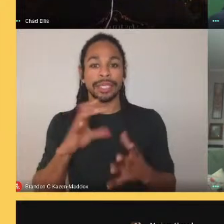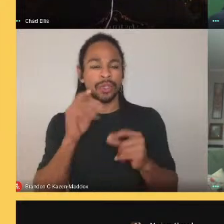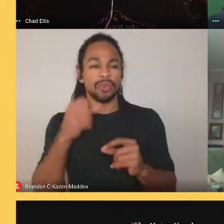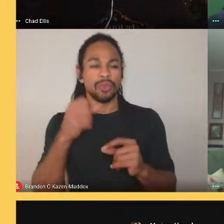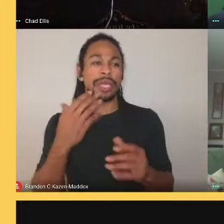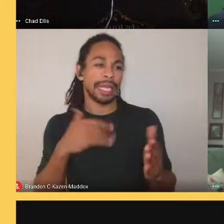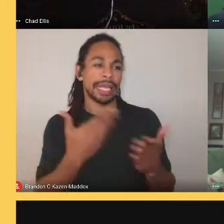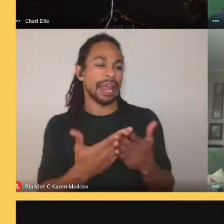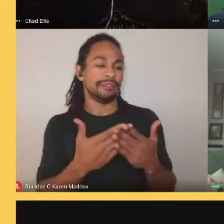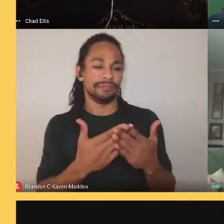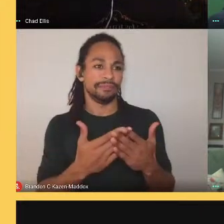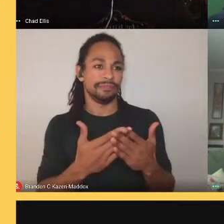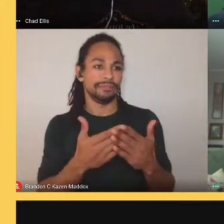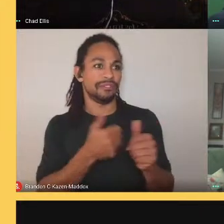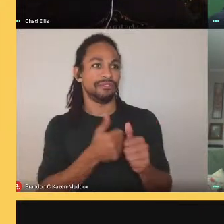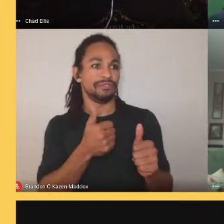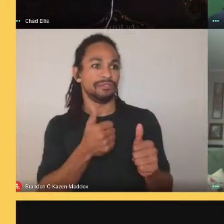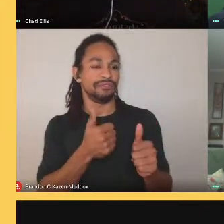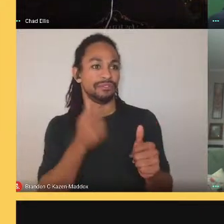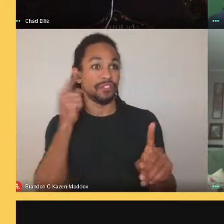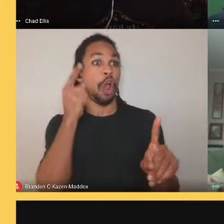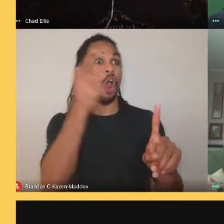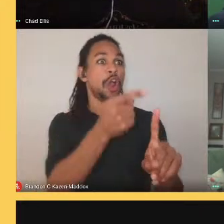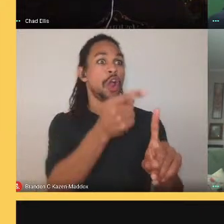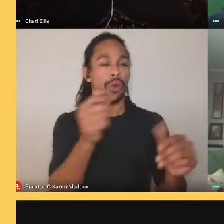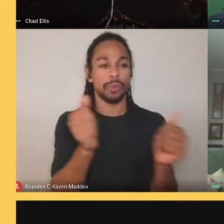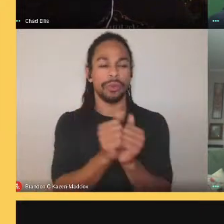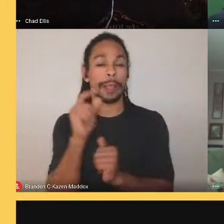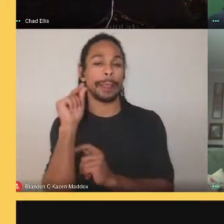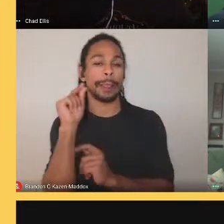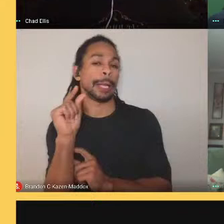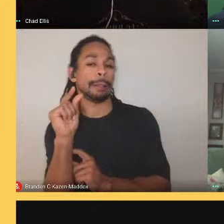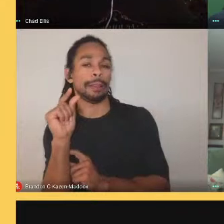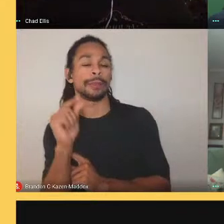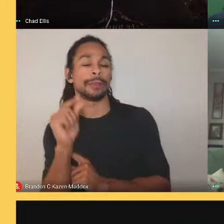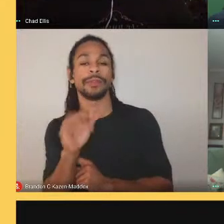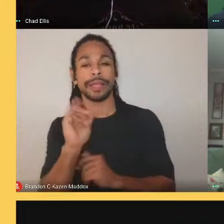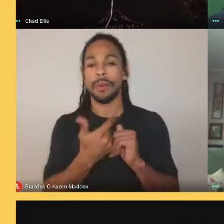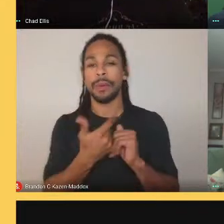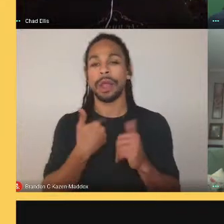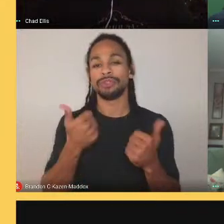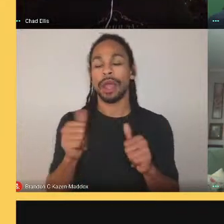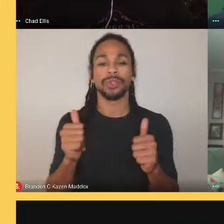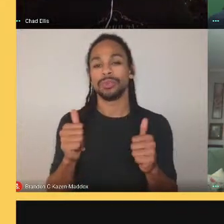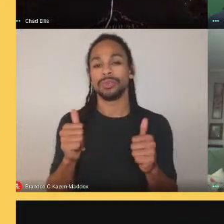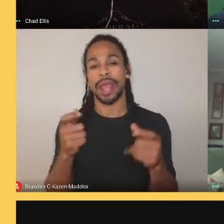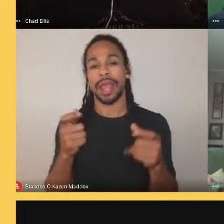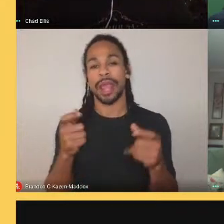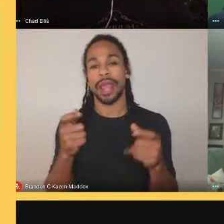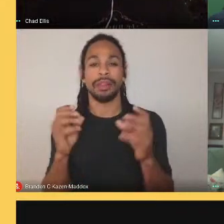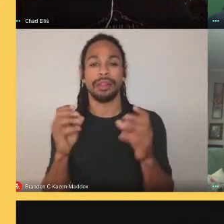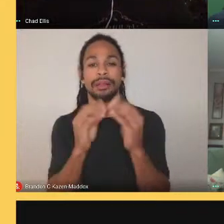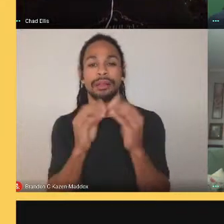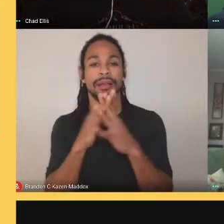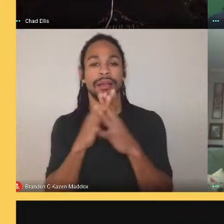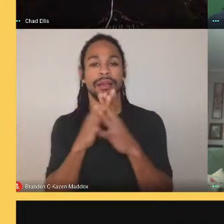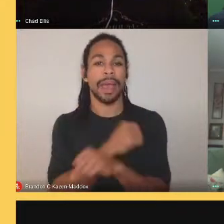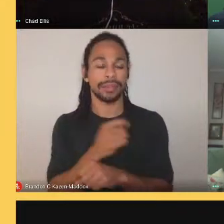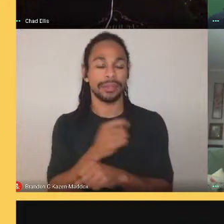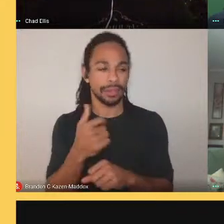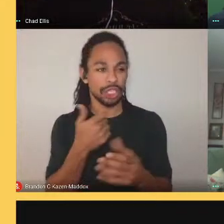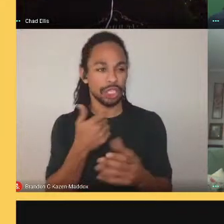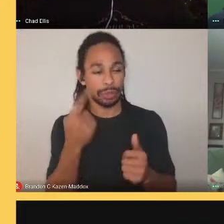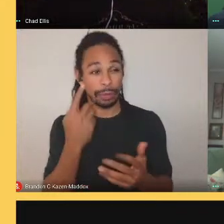try to handle combat. It's just like, what is the slimmest amount of stuff I can throw into this? And usually that's already more content than we need.